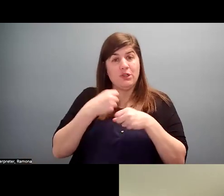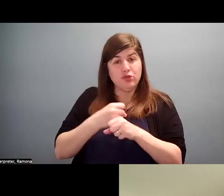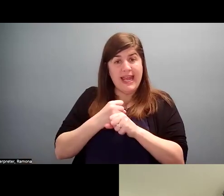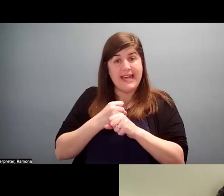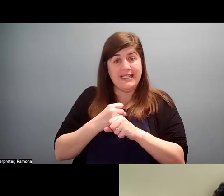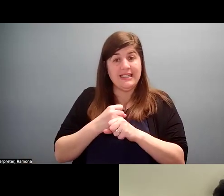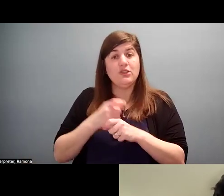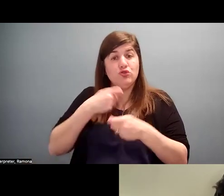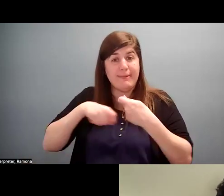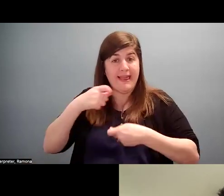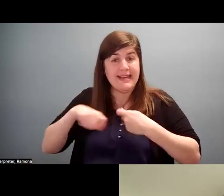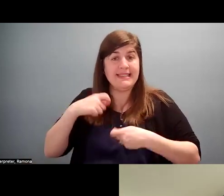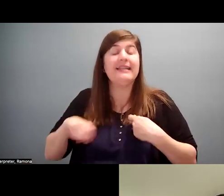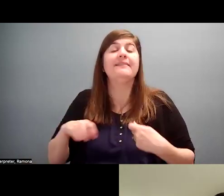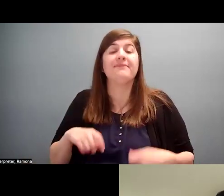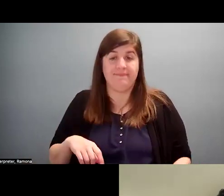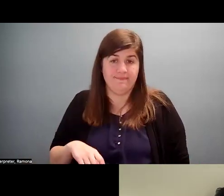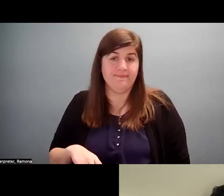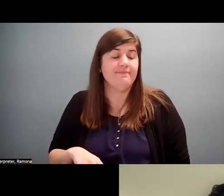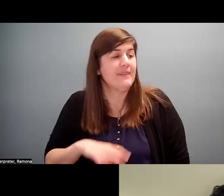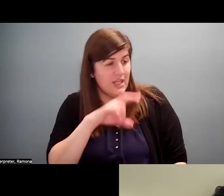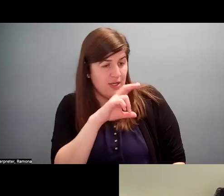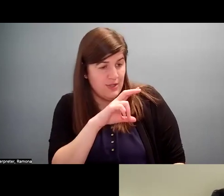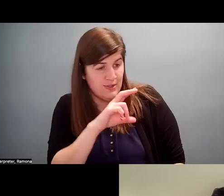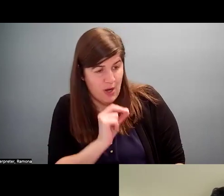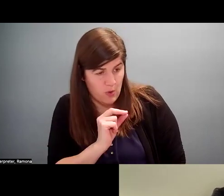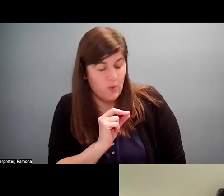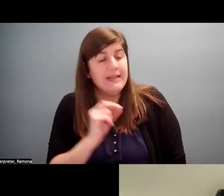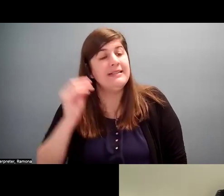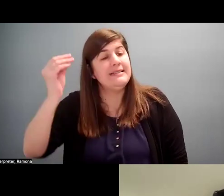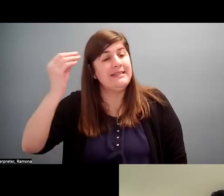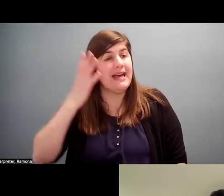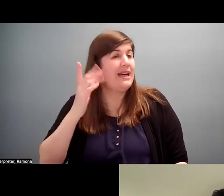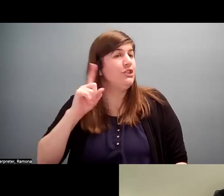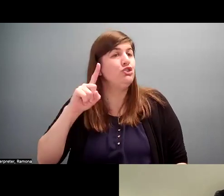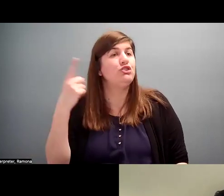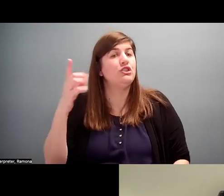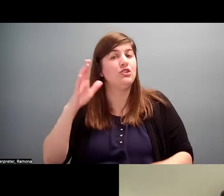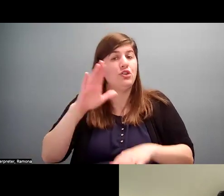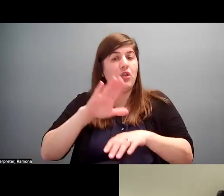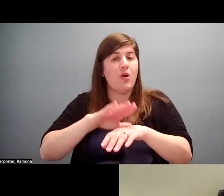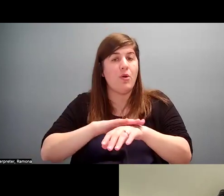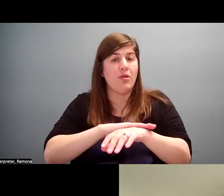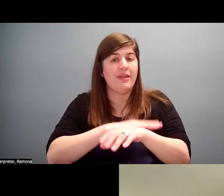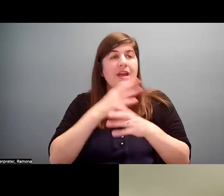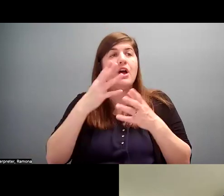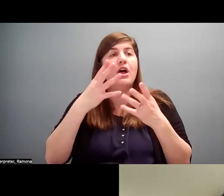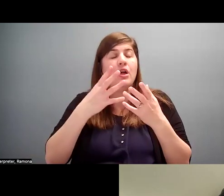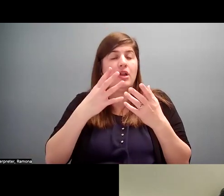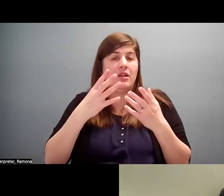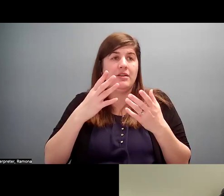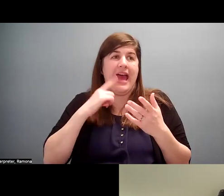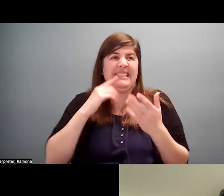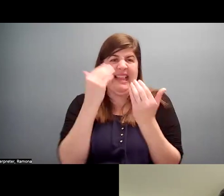I love that question too. That's a very good question. So no, the sun is just slowly losing mass. So it has a